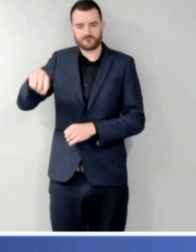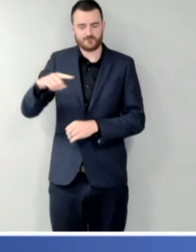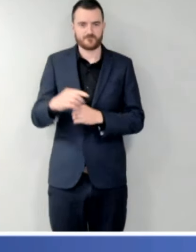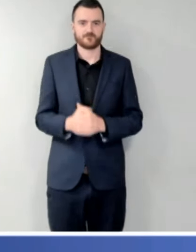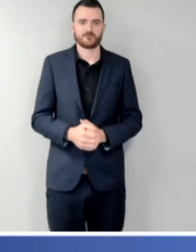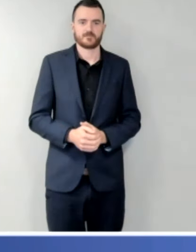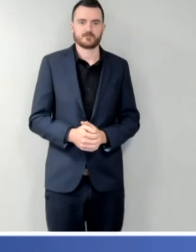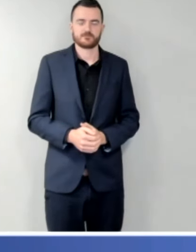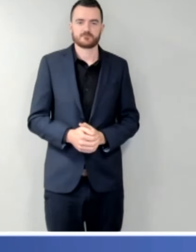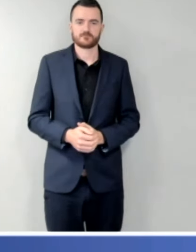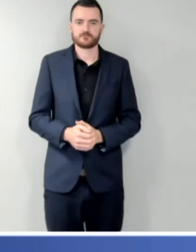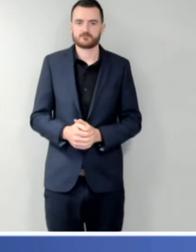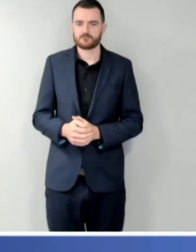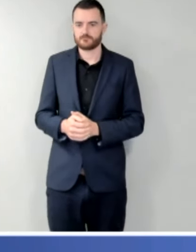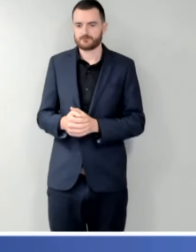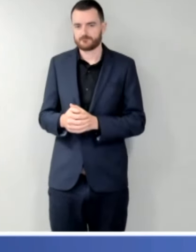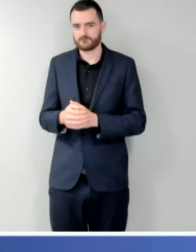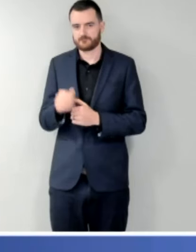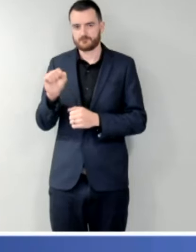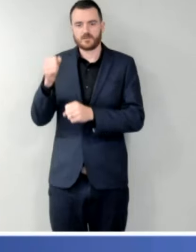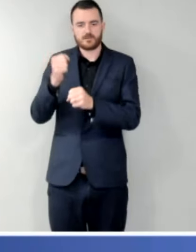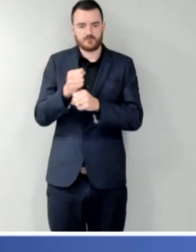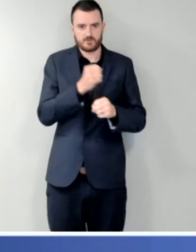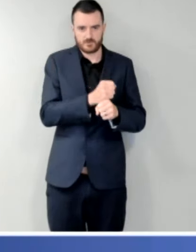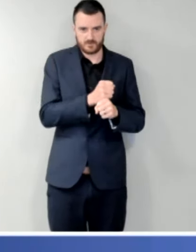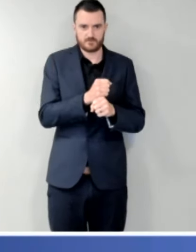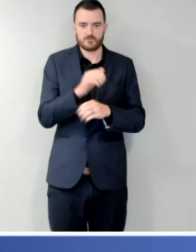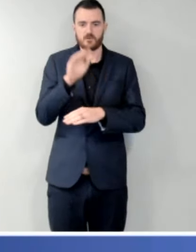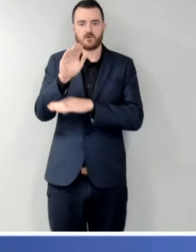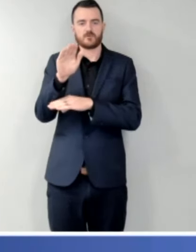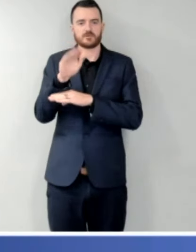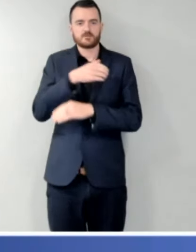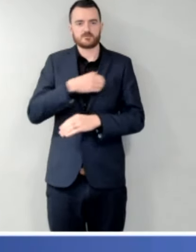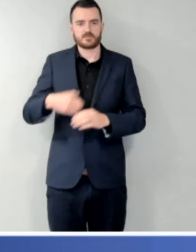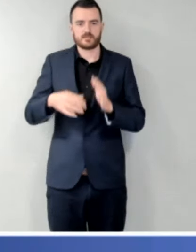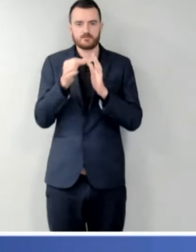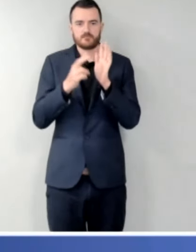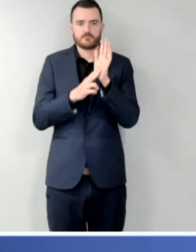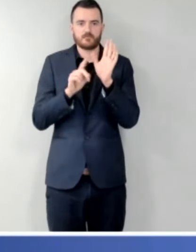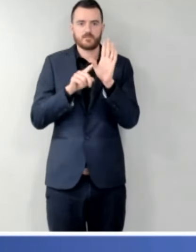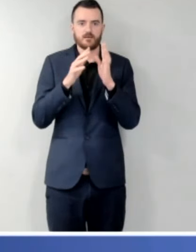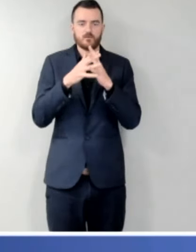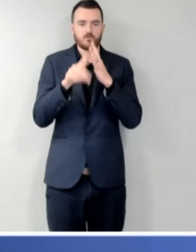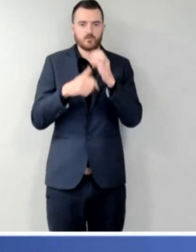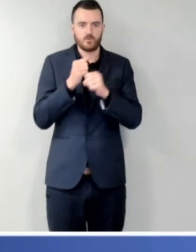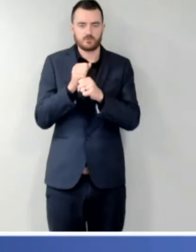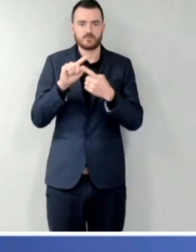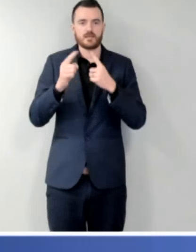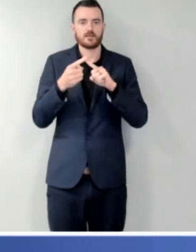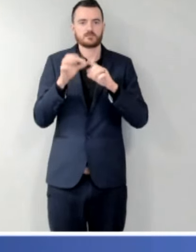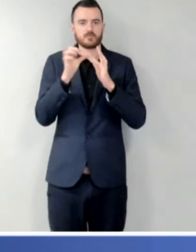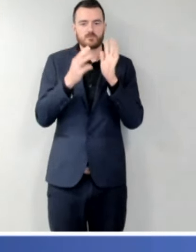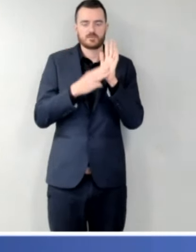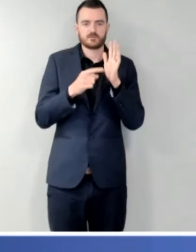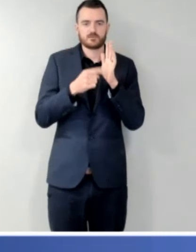Your Excellency, the Governor General, Foreign Minister Penny Wong, former Prime Minister Tony Abbott, Shadow Foreign